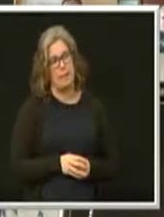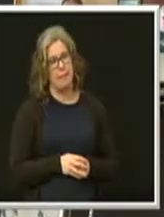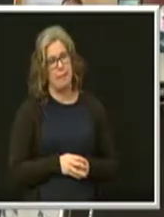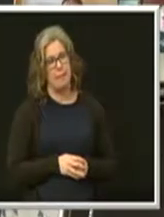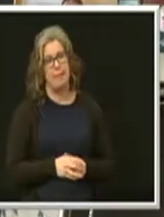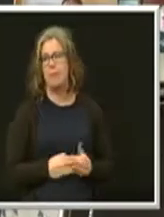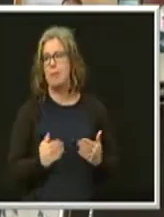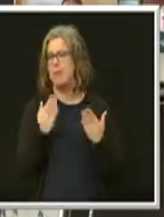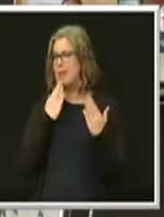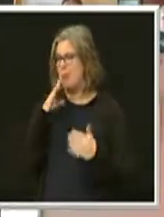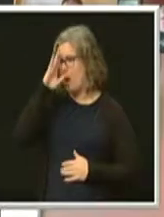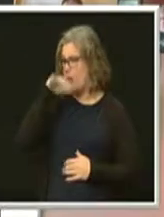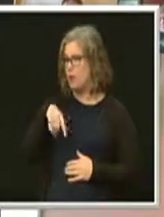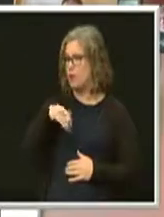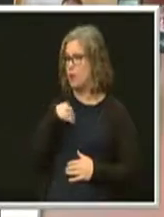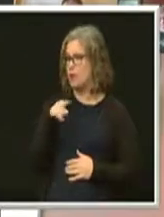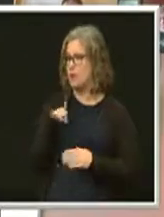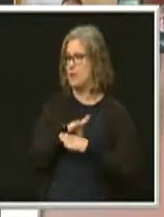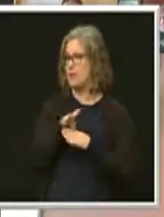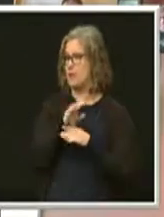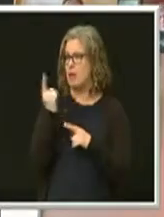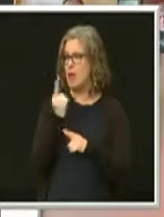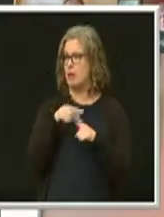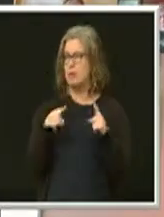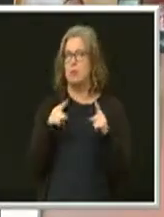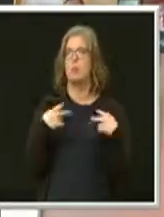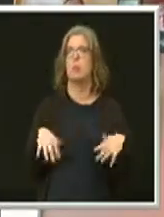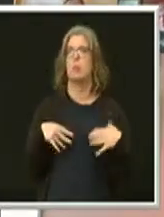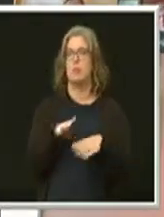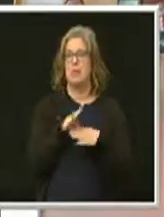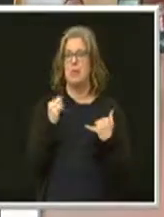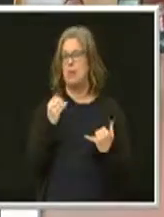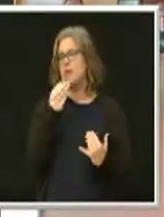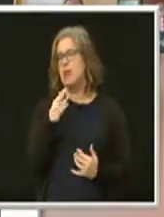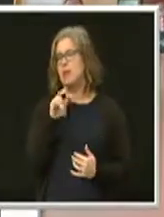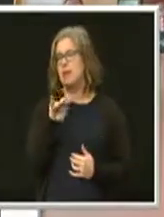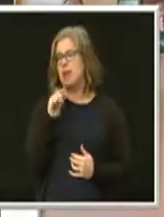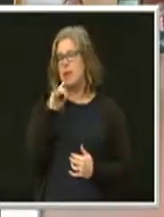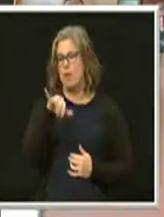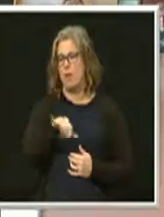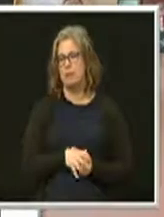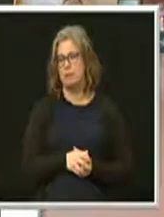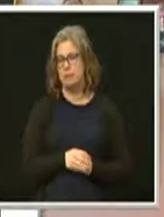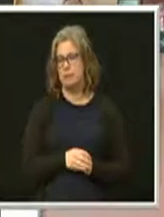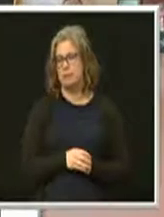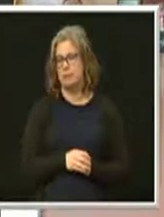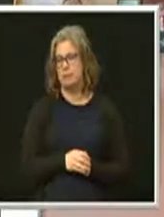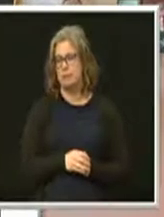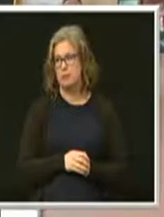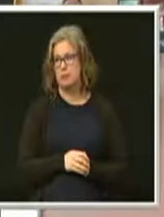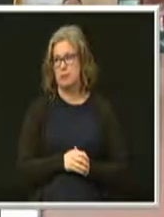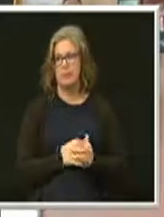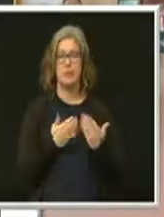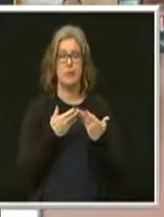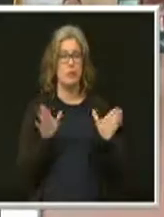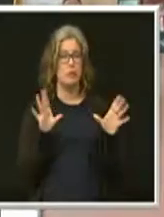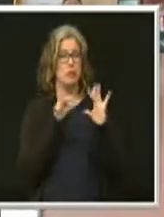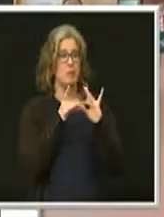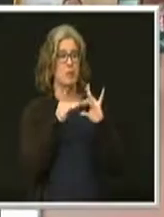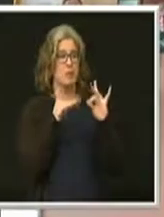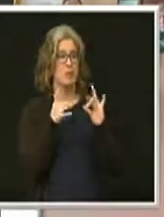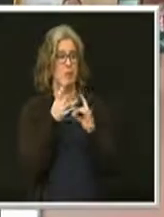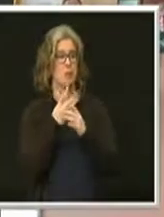Great. Well, thank you. I know you guys are busy always, but you're super busy now. So thanks, Connie, for that. Just kind of a general message